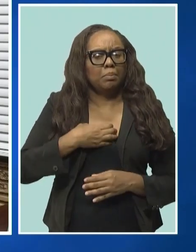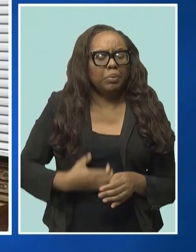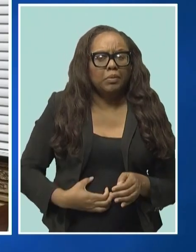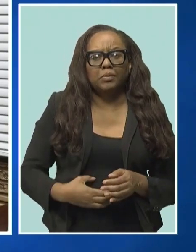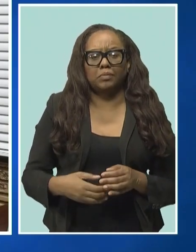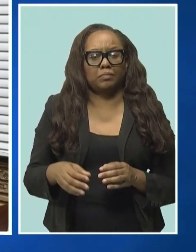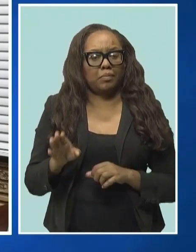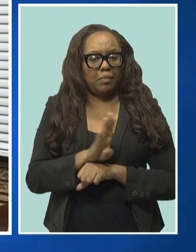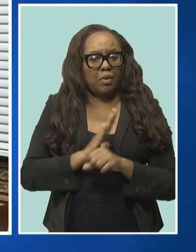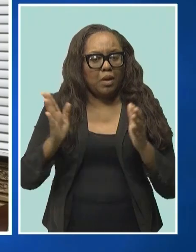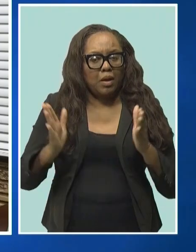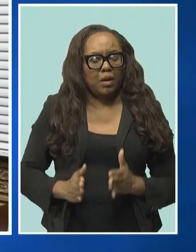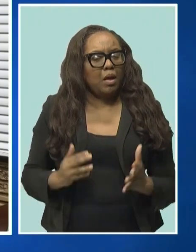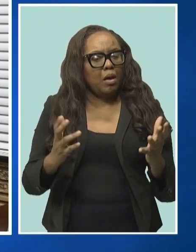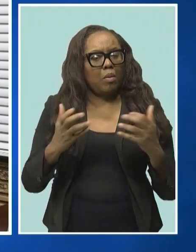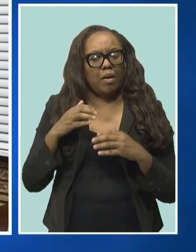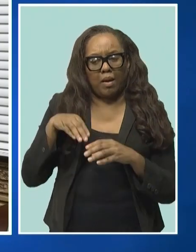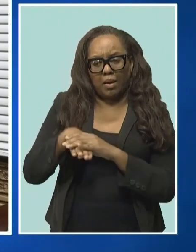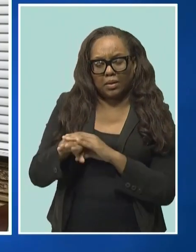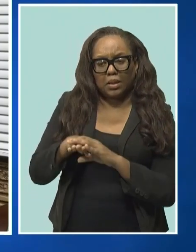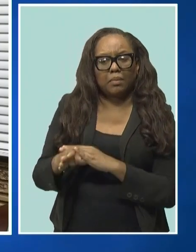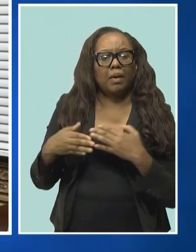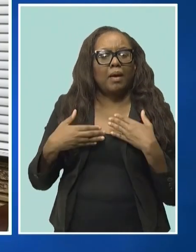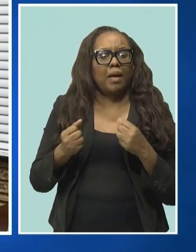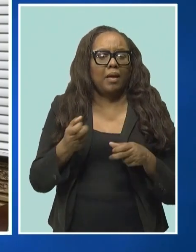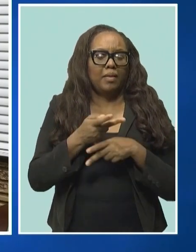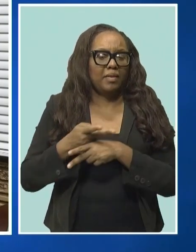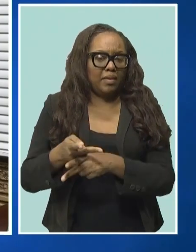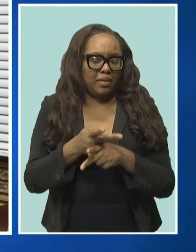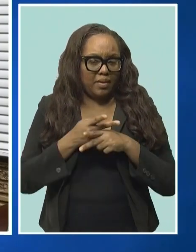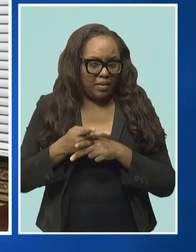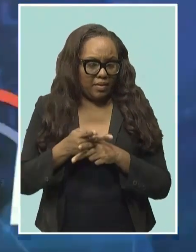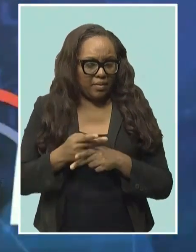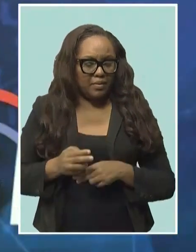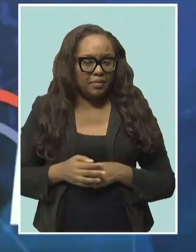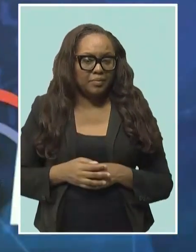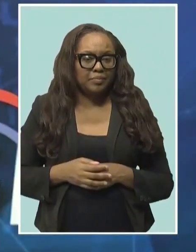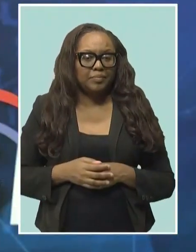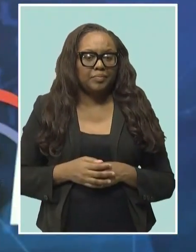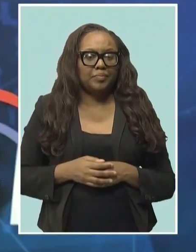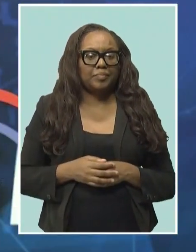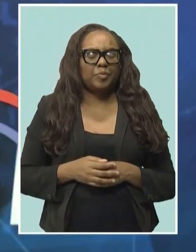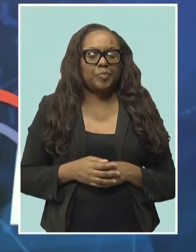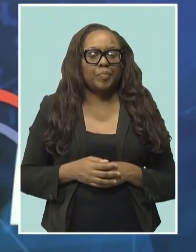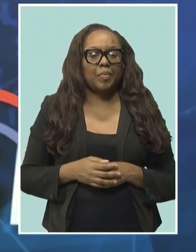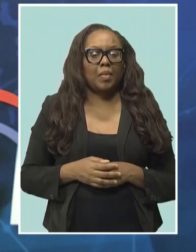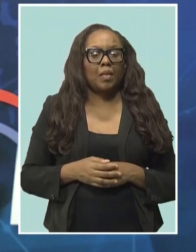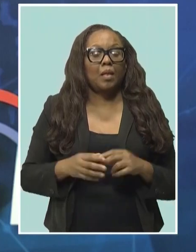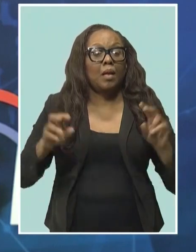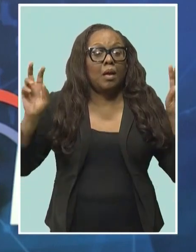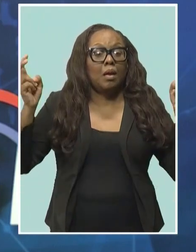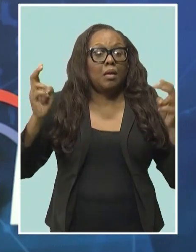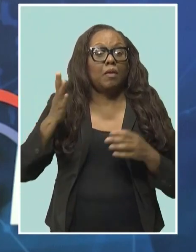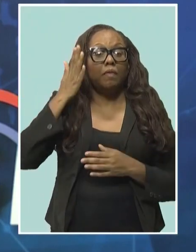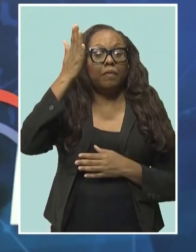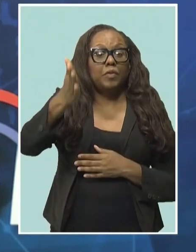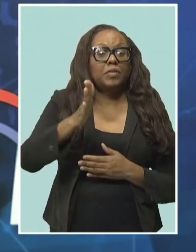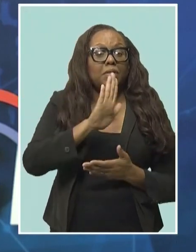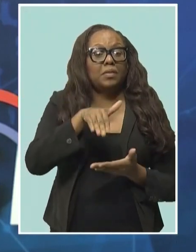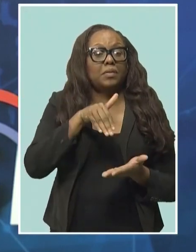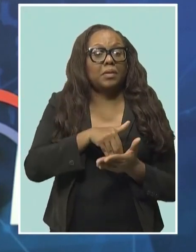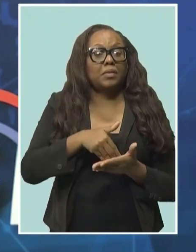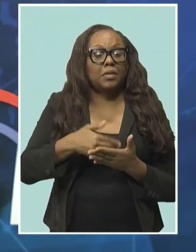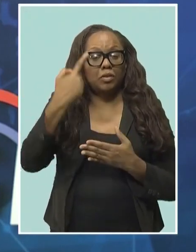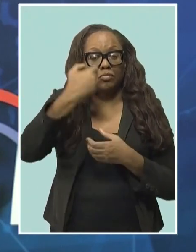providing accessible healthcare. Crystal Hoyt, CBC News. The Future Centre Trust is continuing its efforts to